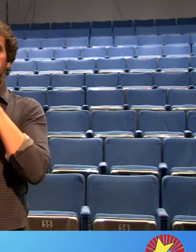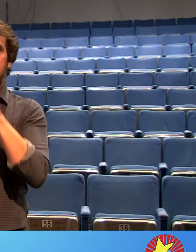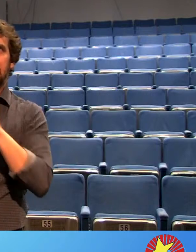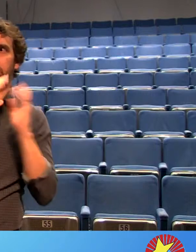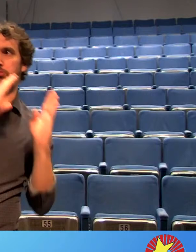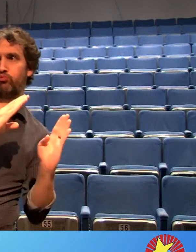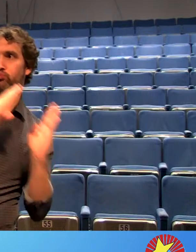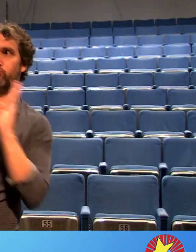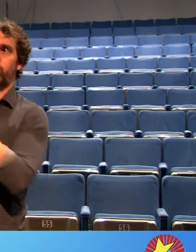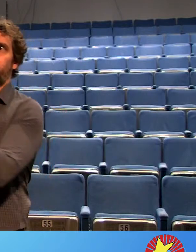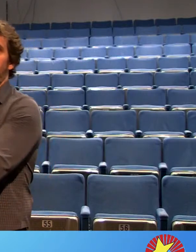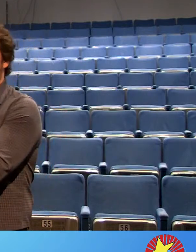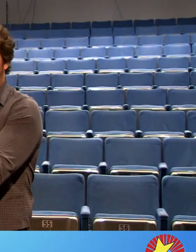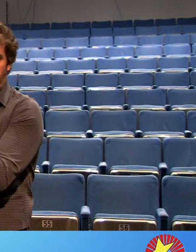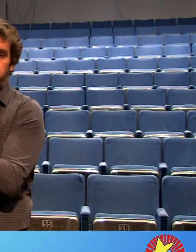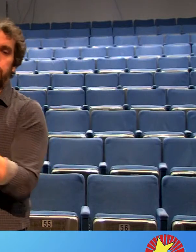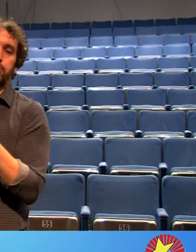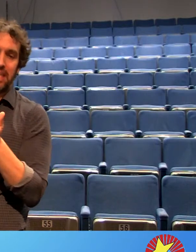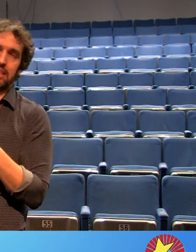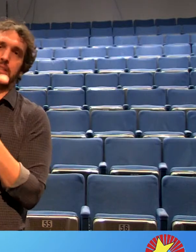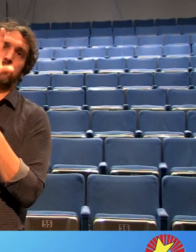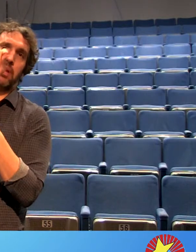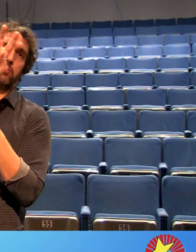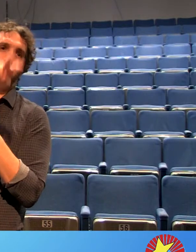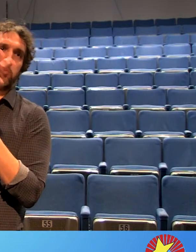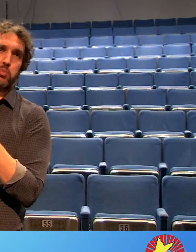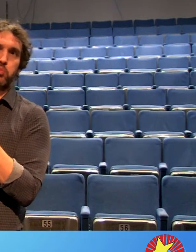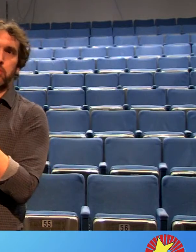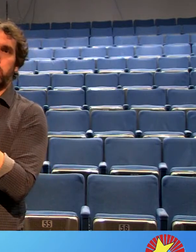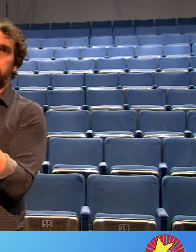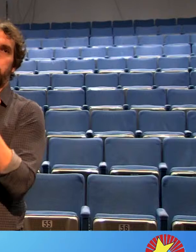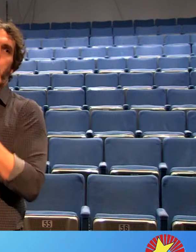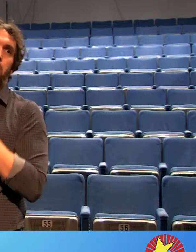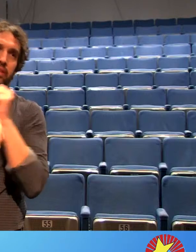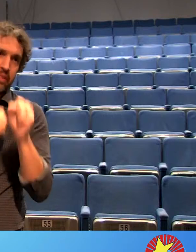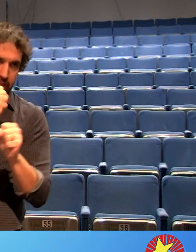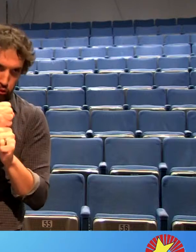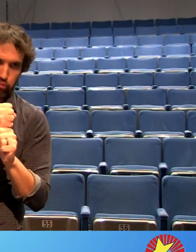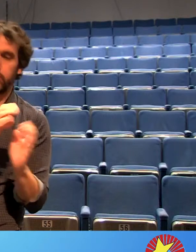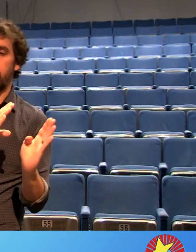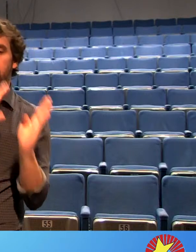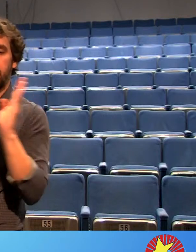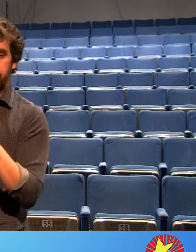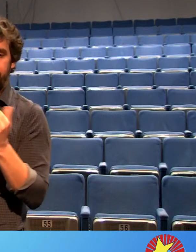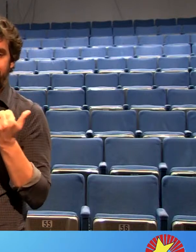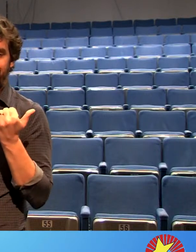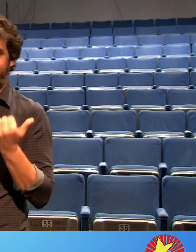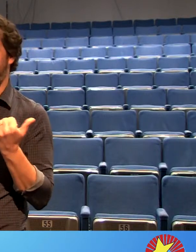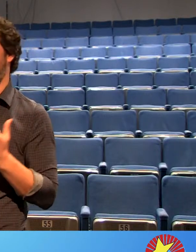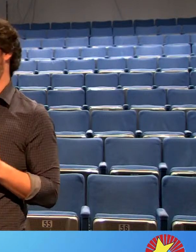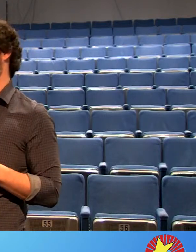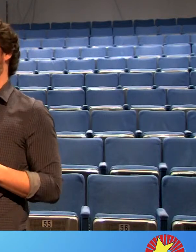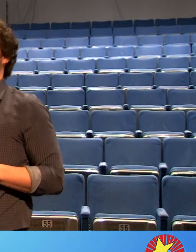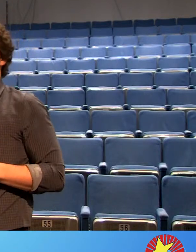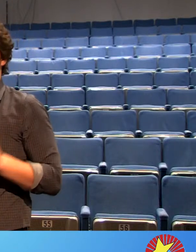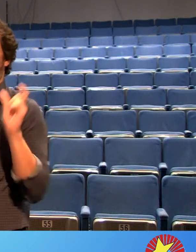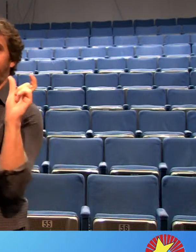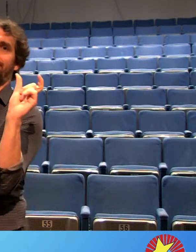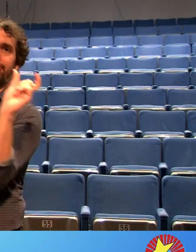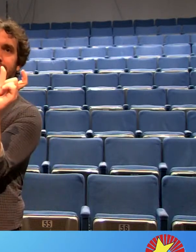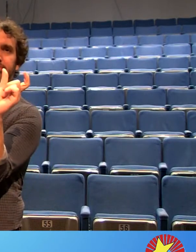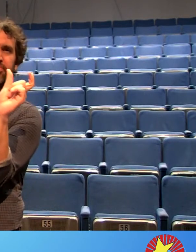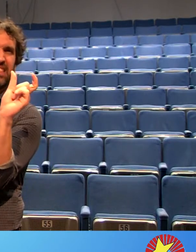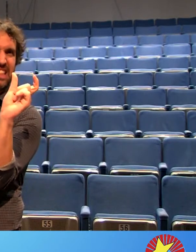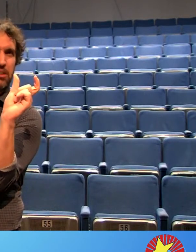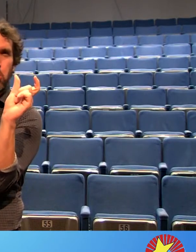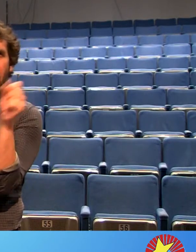A comparative gain of the last 2 years, school year 2022 to 2023 to